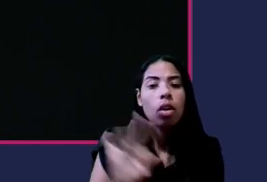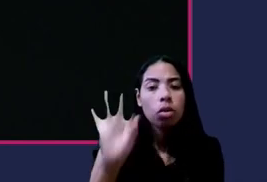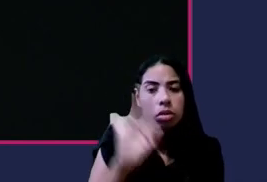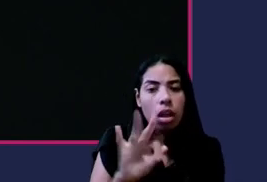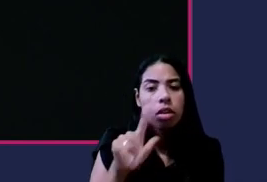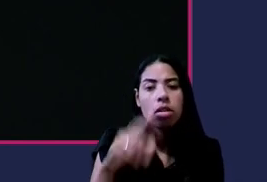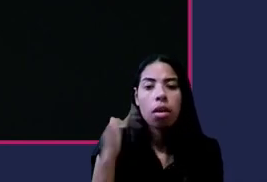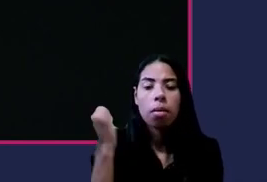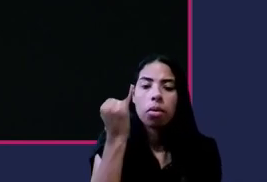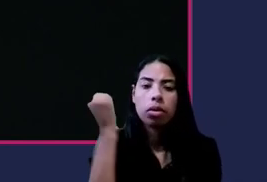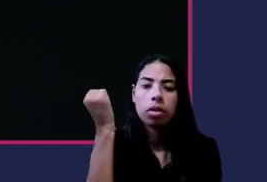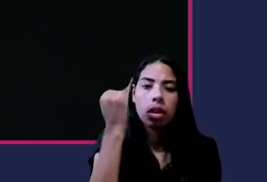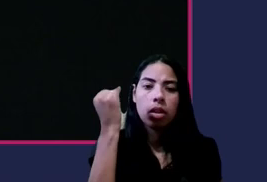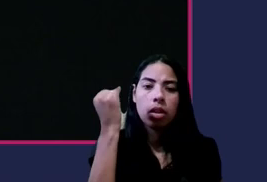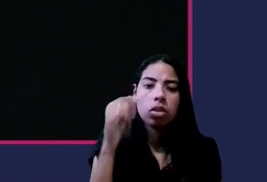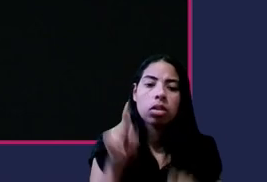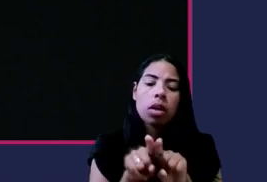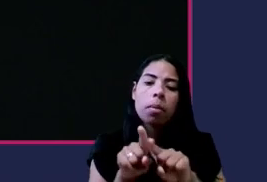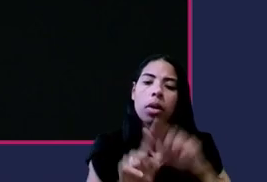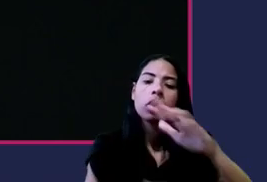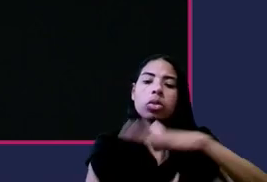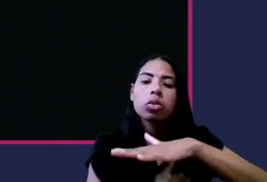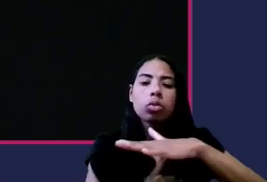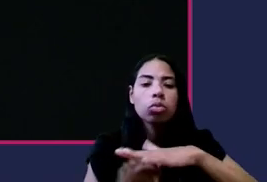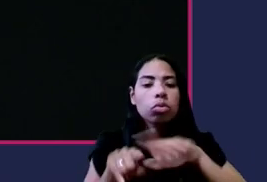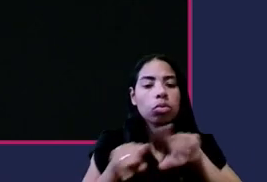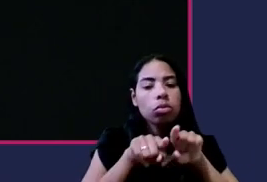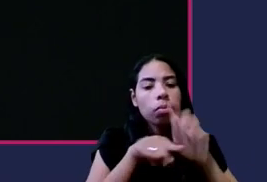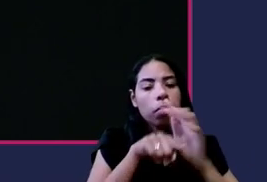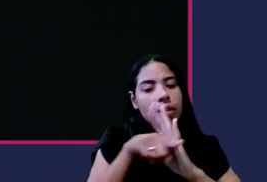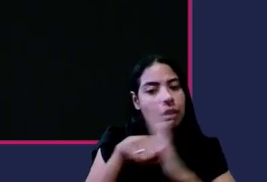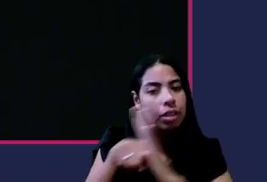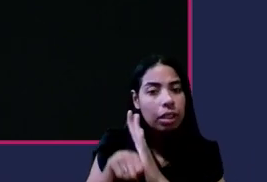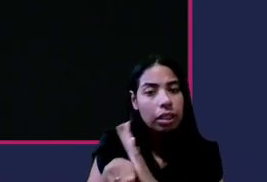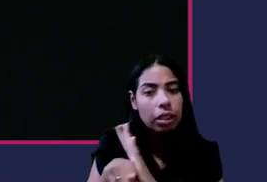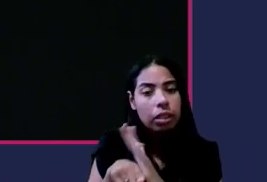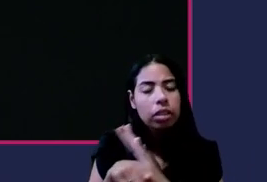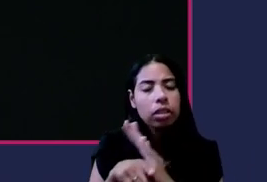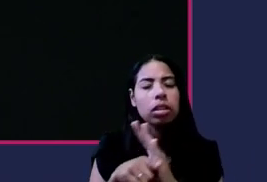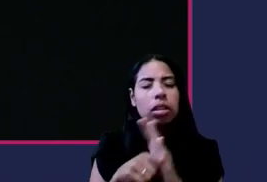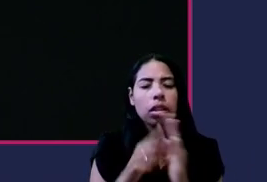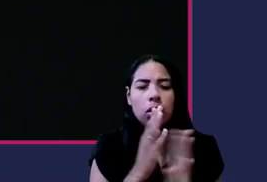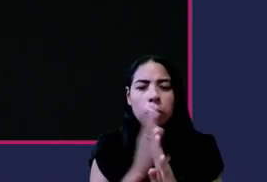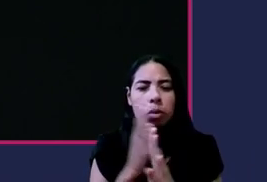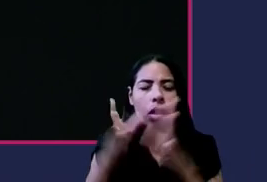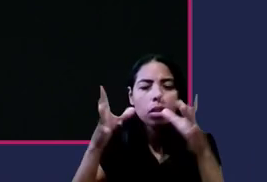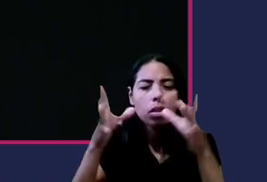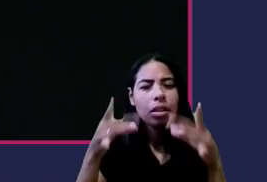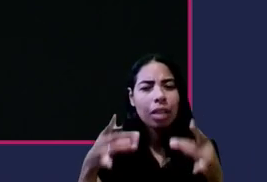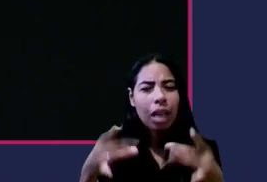supporting the cause, we can do a lot. Partnerships with the universities and research centers to enhance